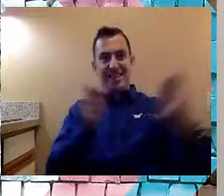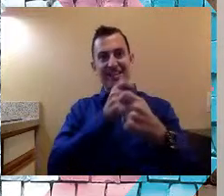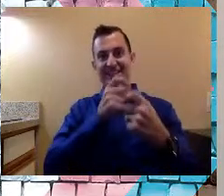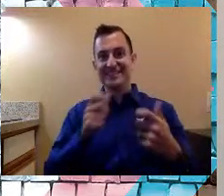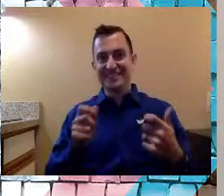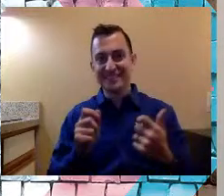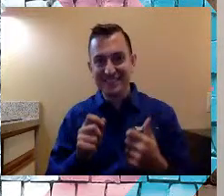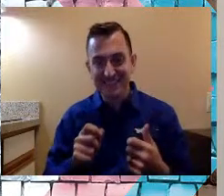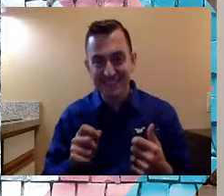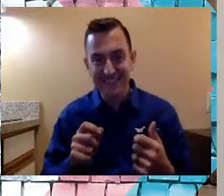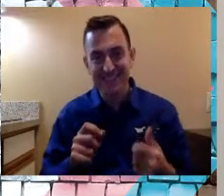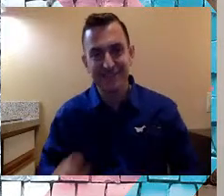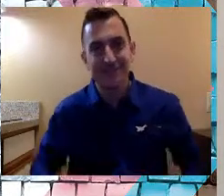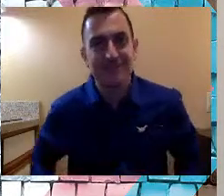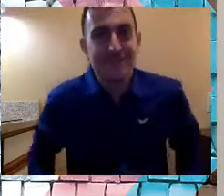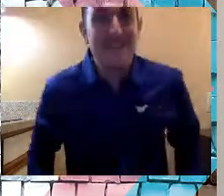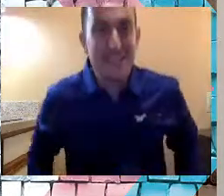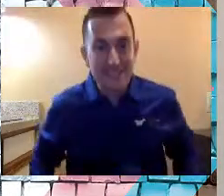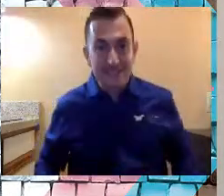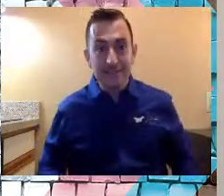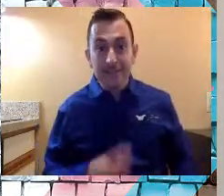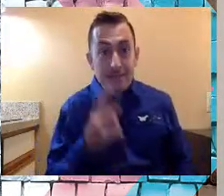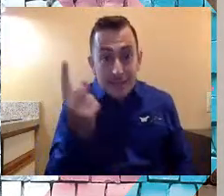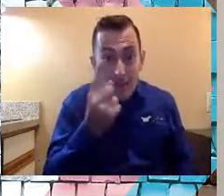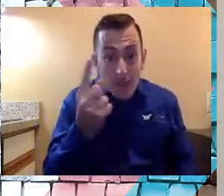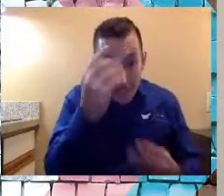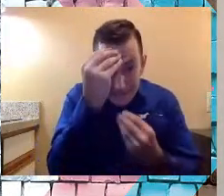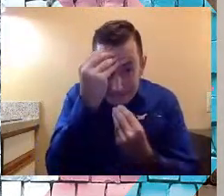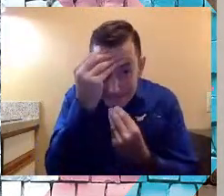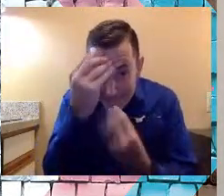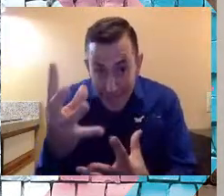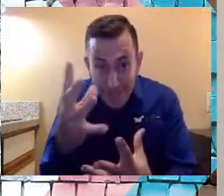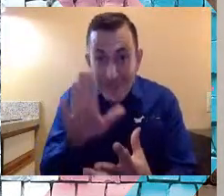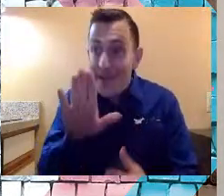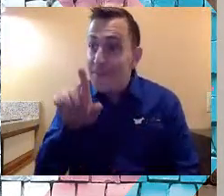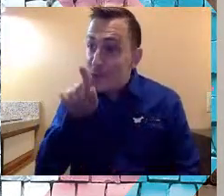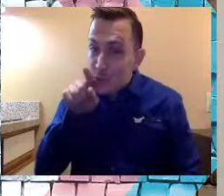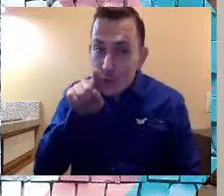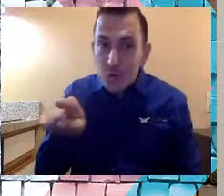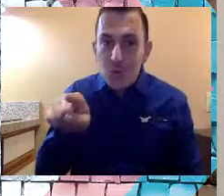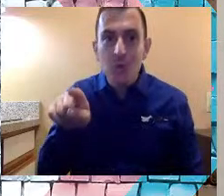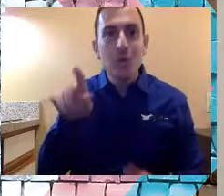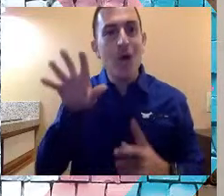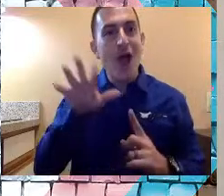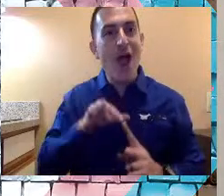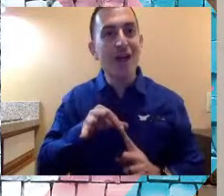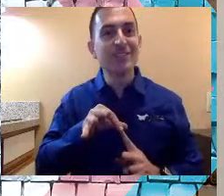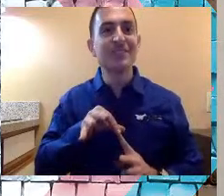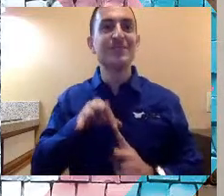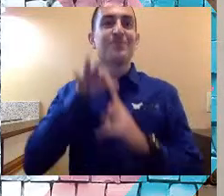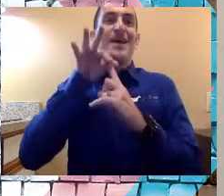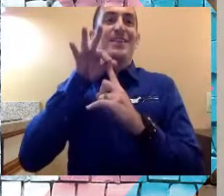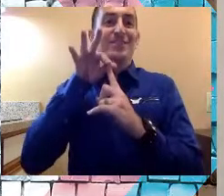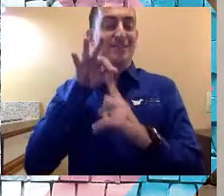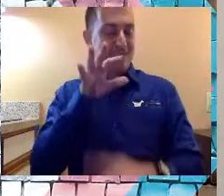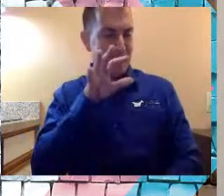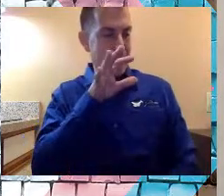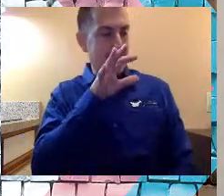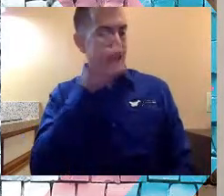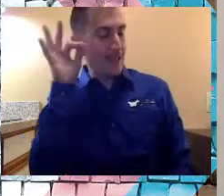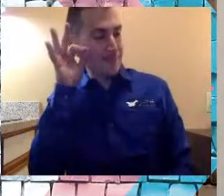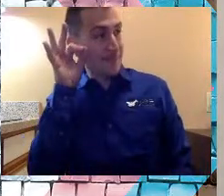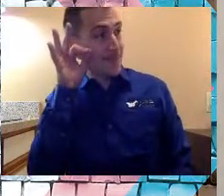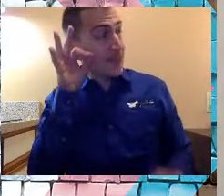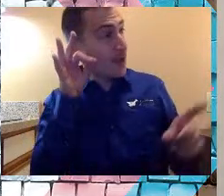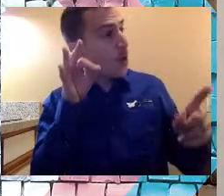Tell someone they are special. You're special. Look, this little kitty cat is telling his grandma